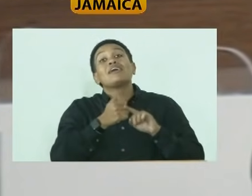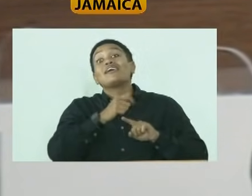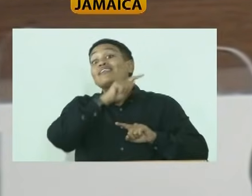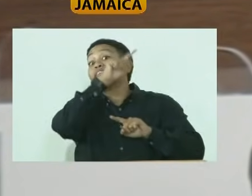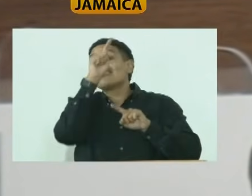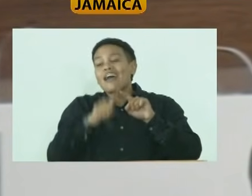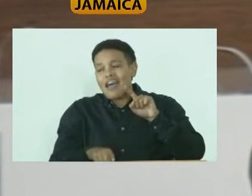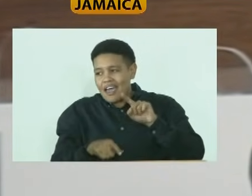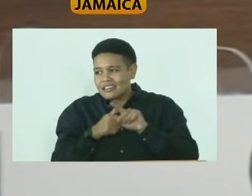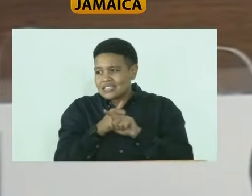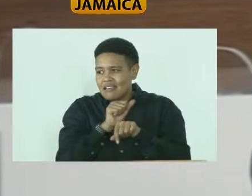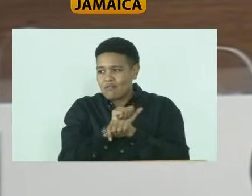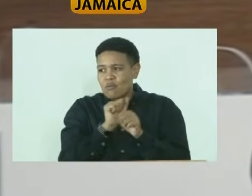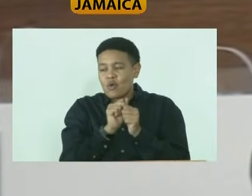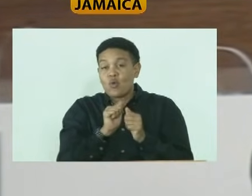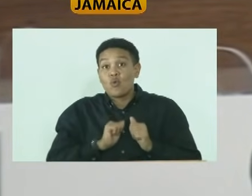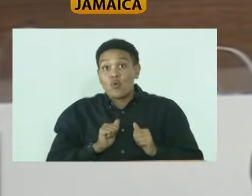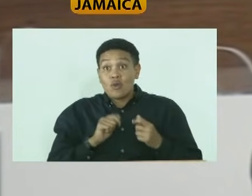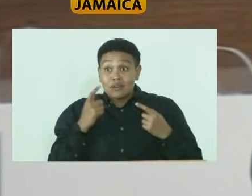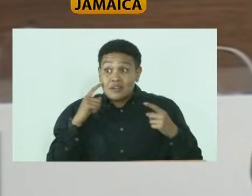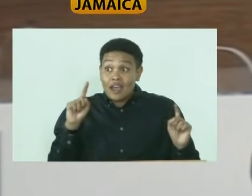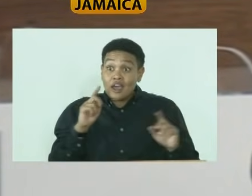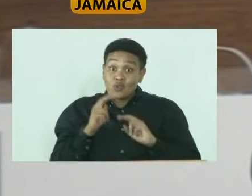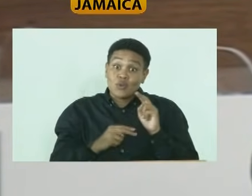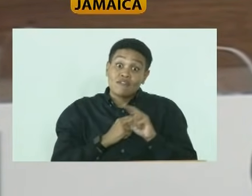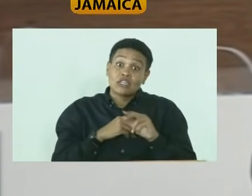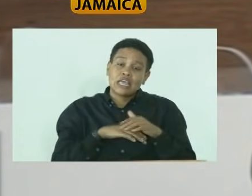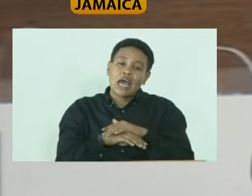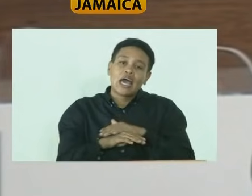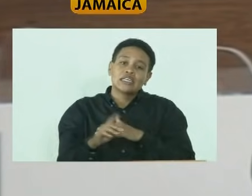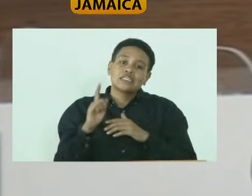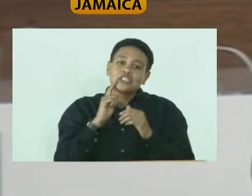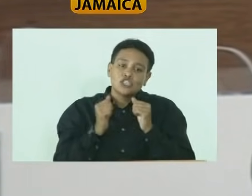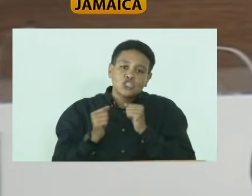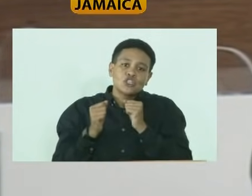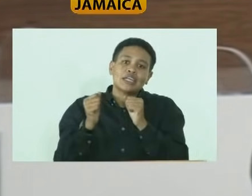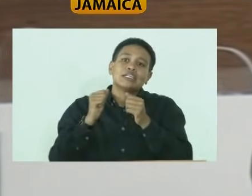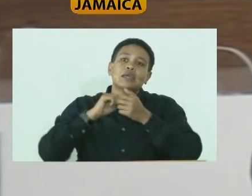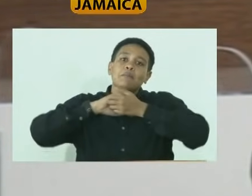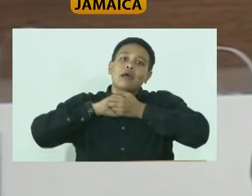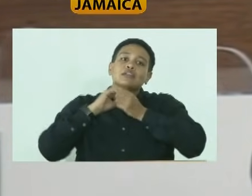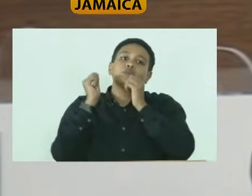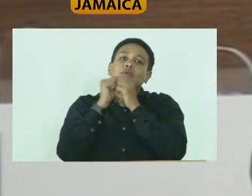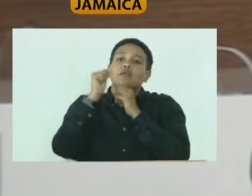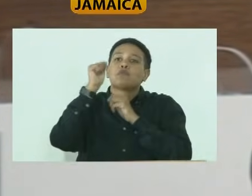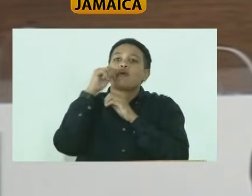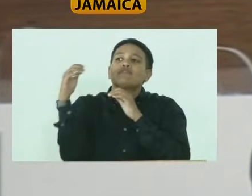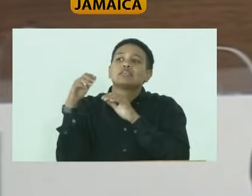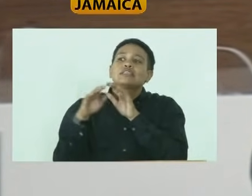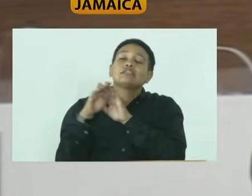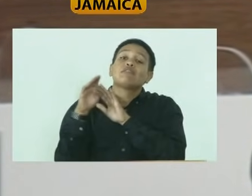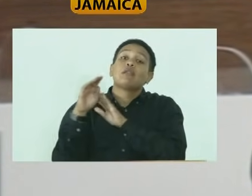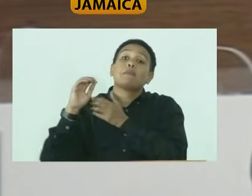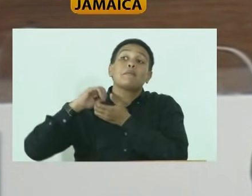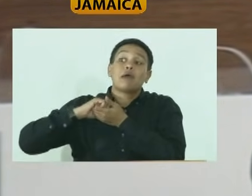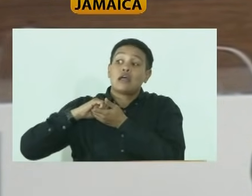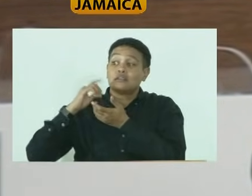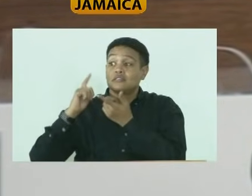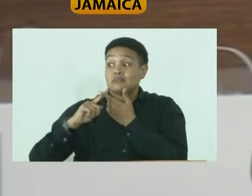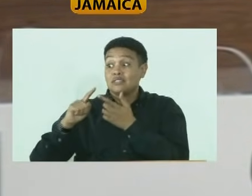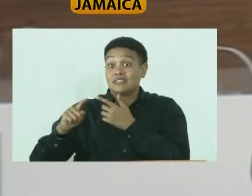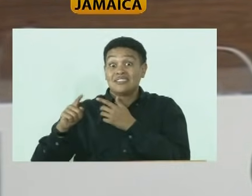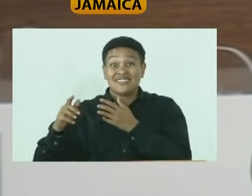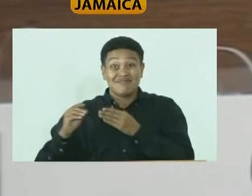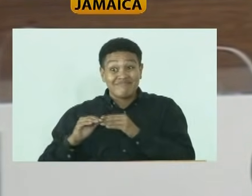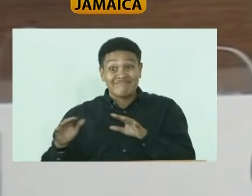cannot, working on its own, achieve universal access. Strategic partnerships with the private sector and development partners are